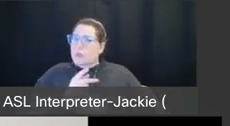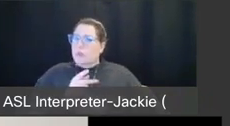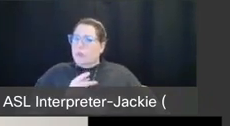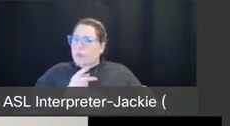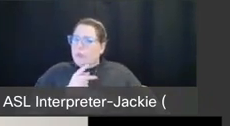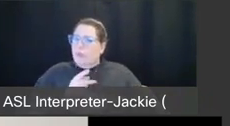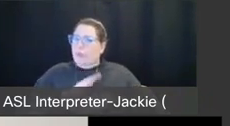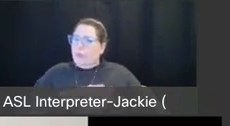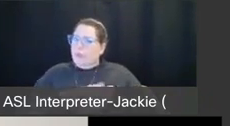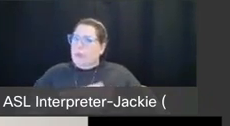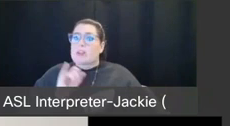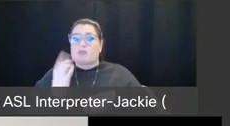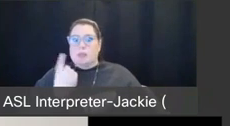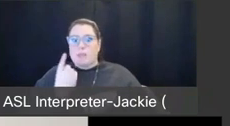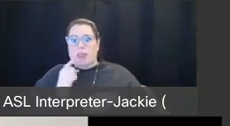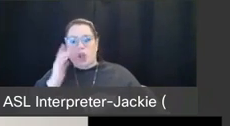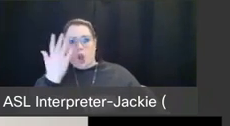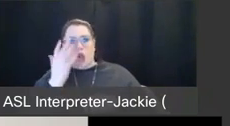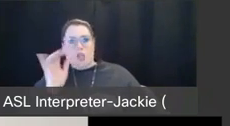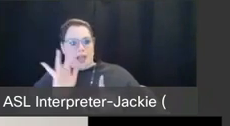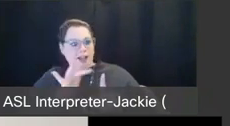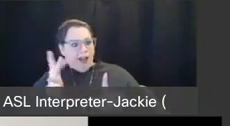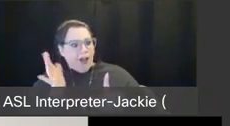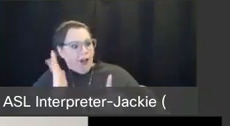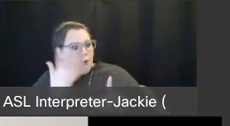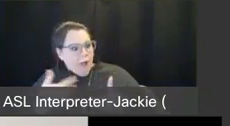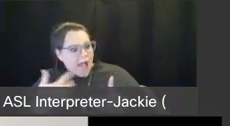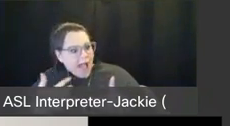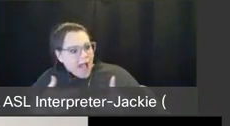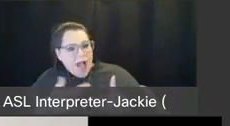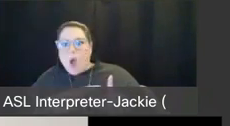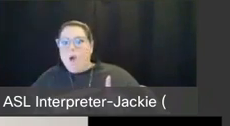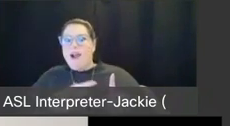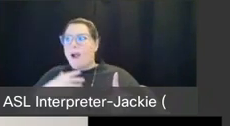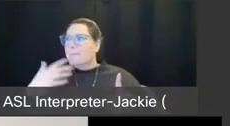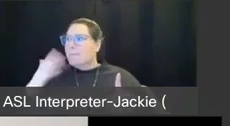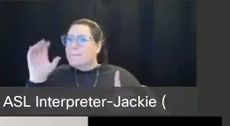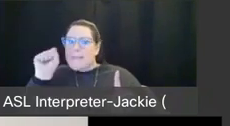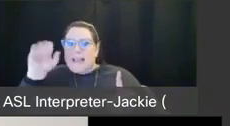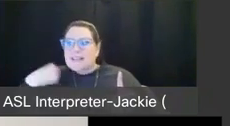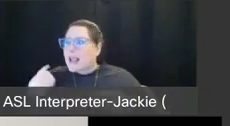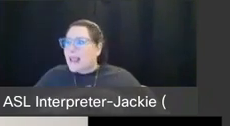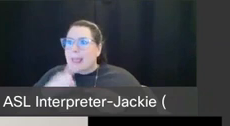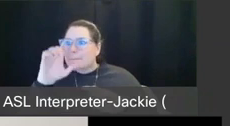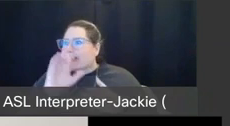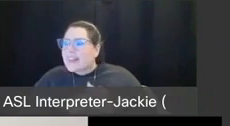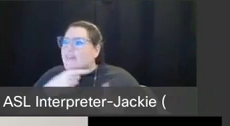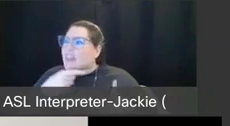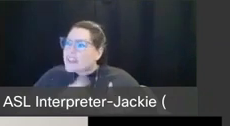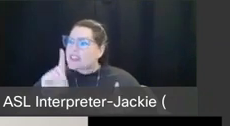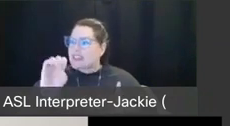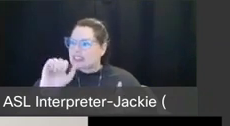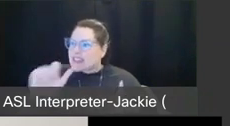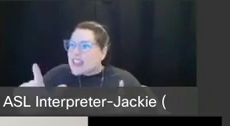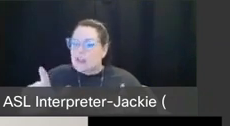too good to be true, you should avoid it, because there's going to be some issues. When you're dealing with a